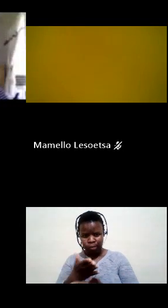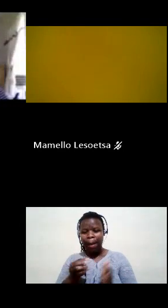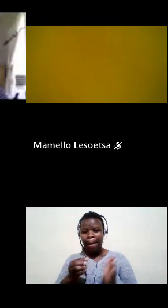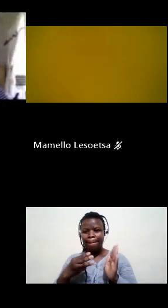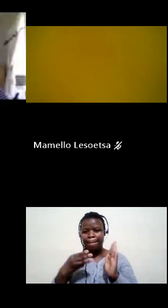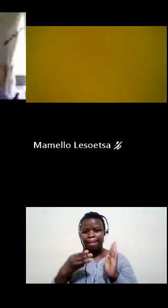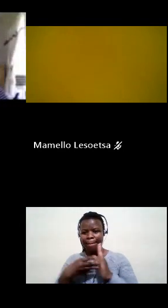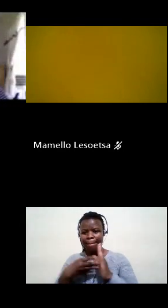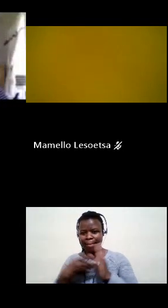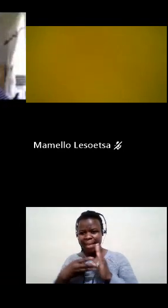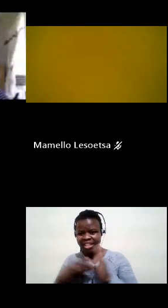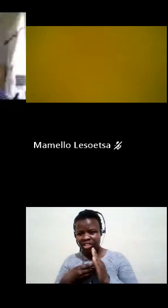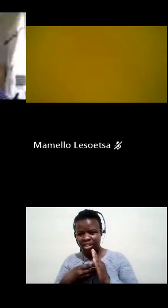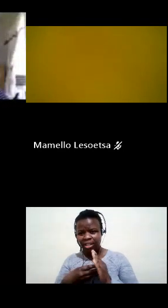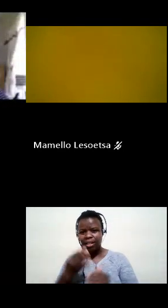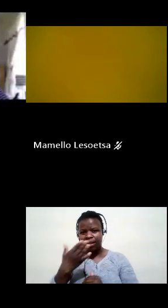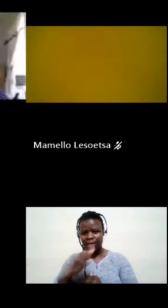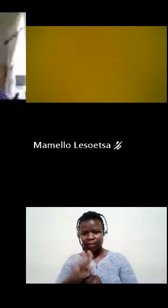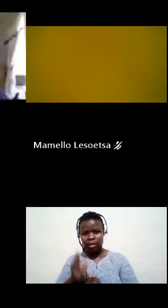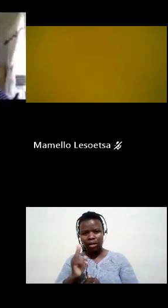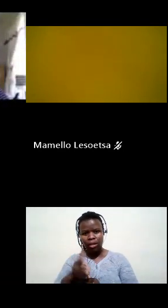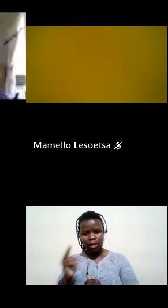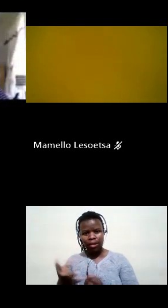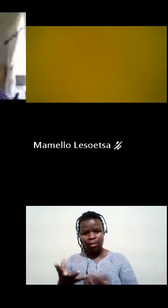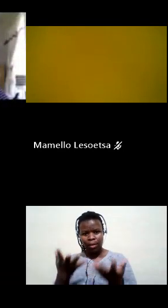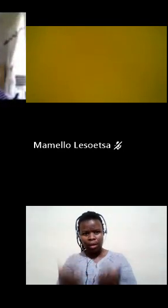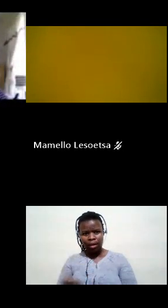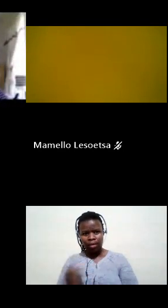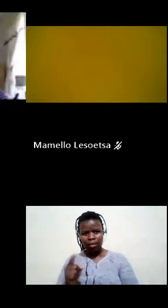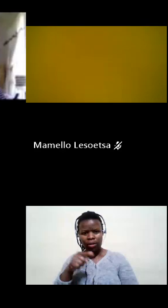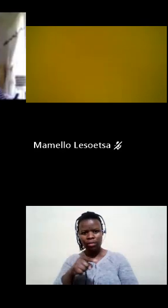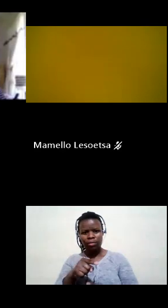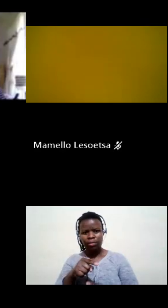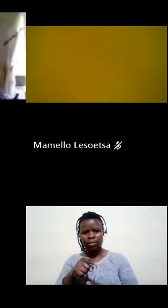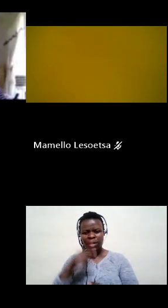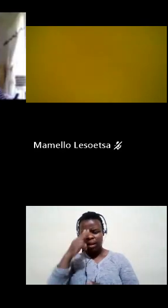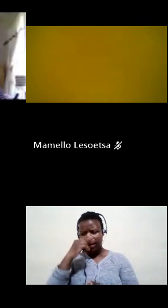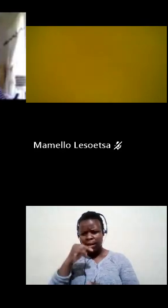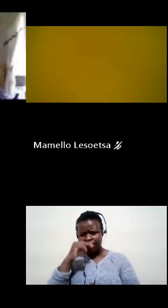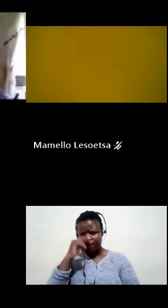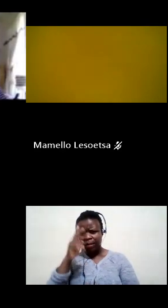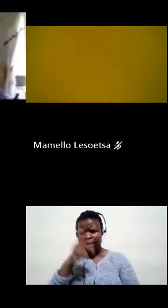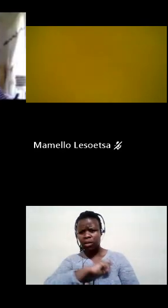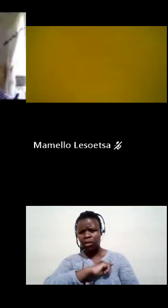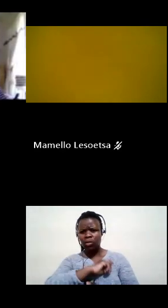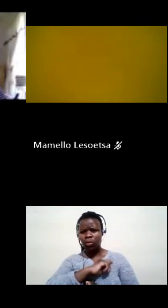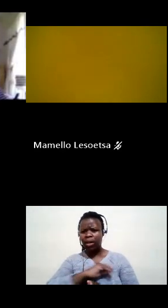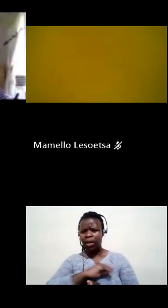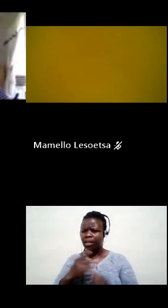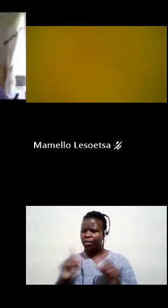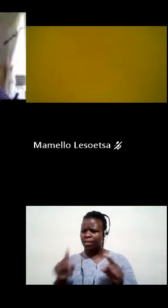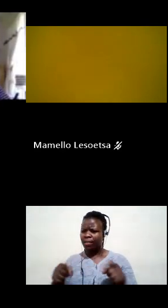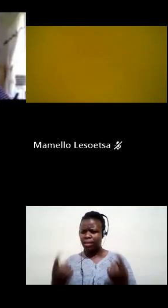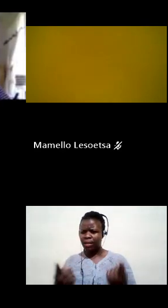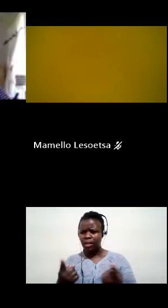also it's a very funny picture on top, but if you can't see it, it's a brick. They literally just used a